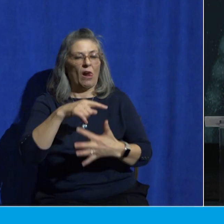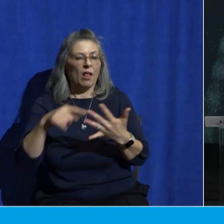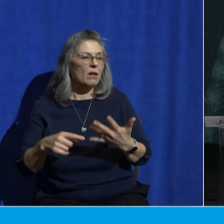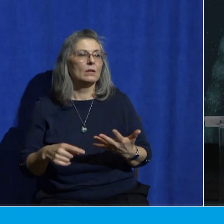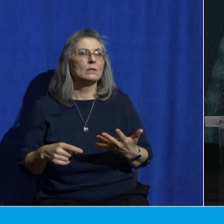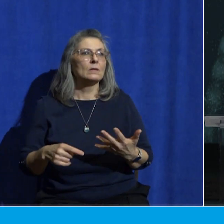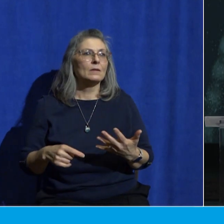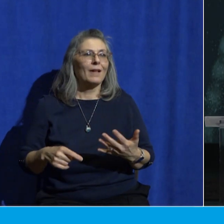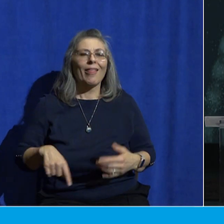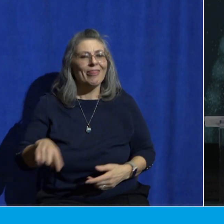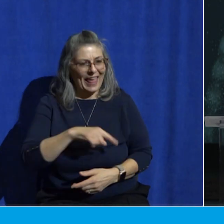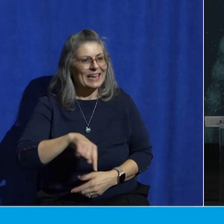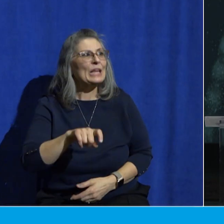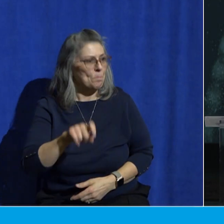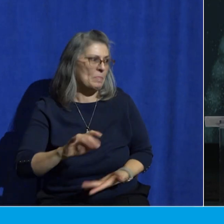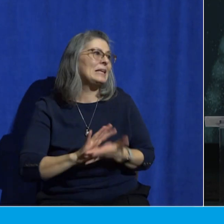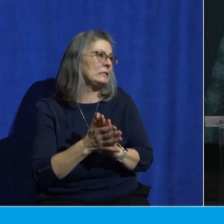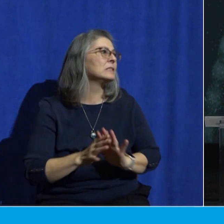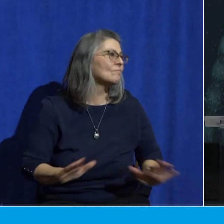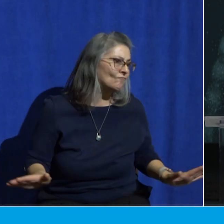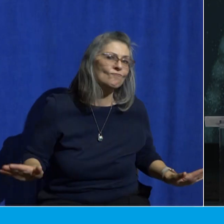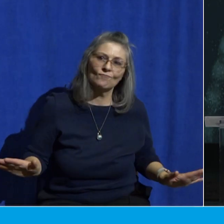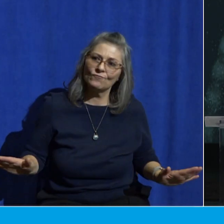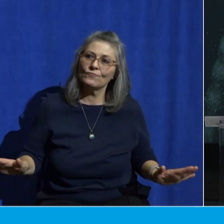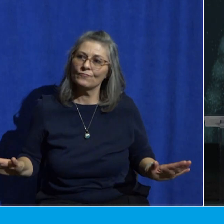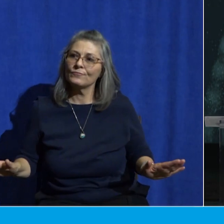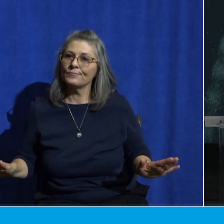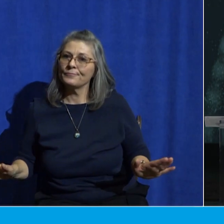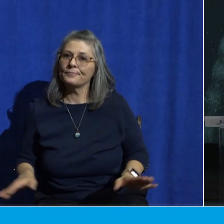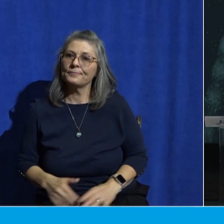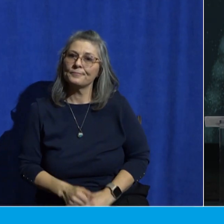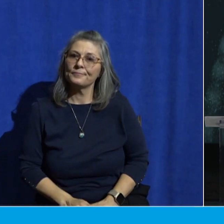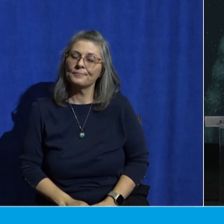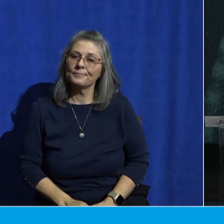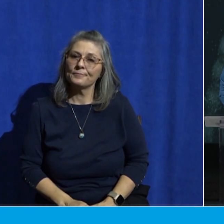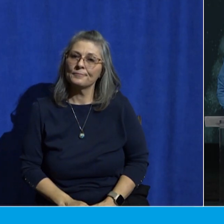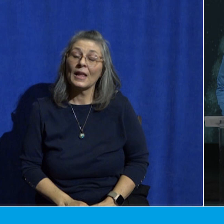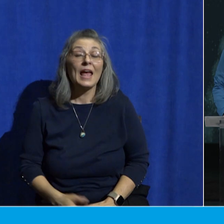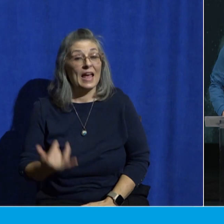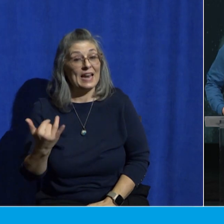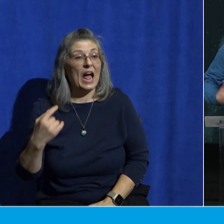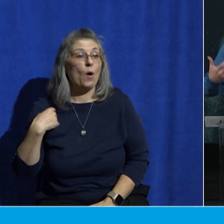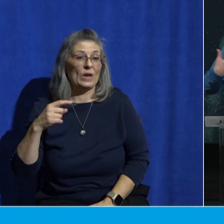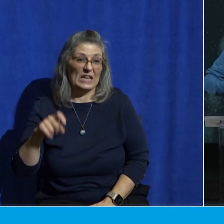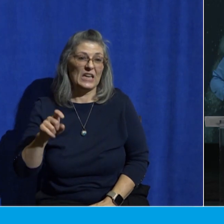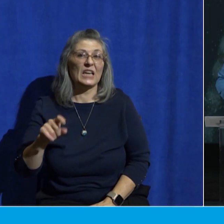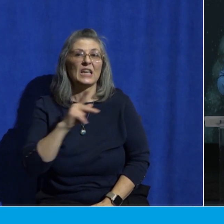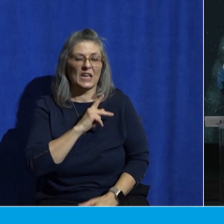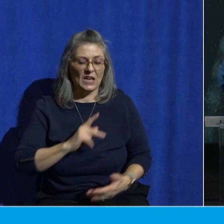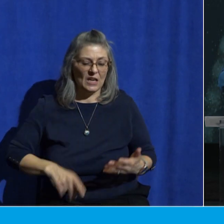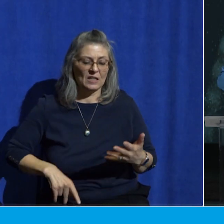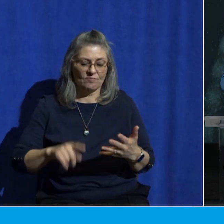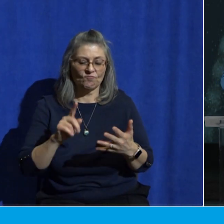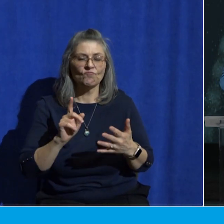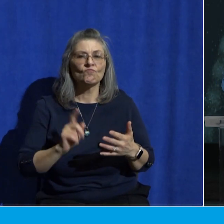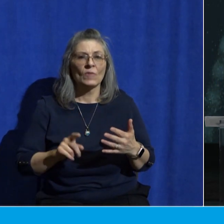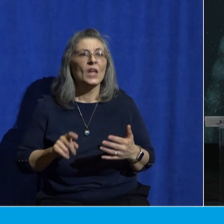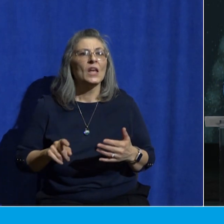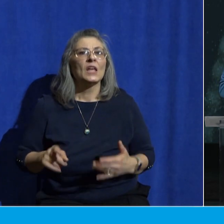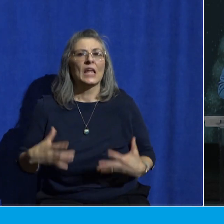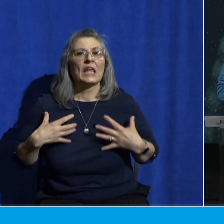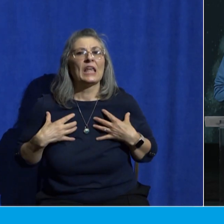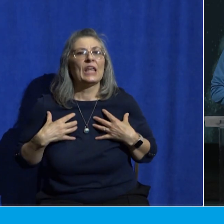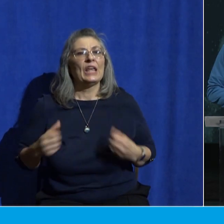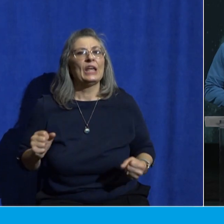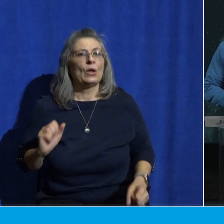Which leads to the last picture I'll show here. We need a king who can heal our hearts.